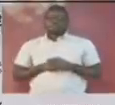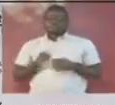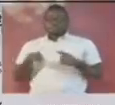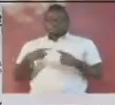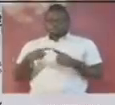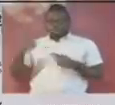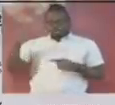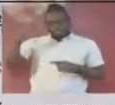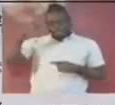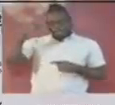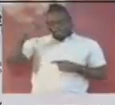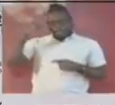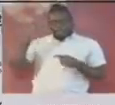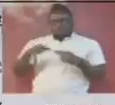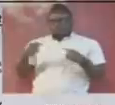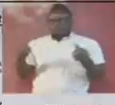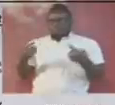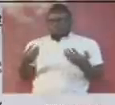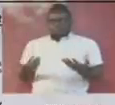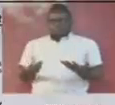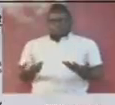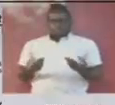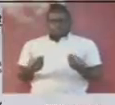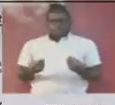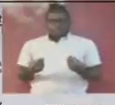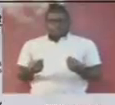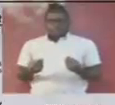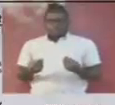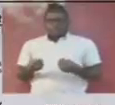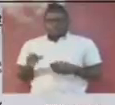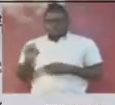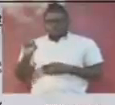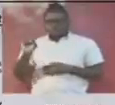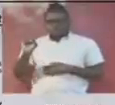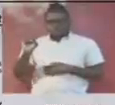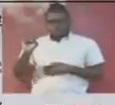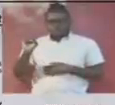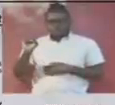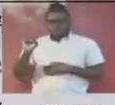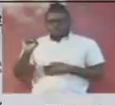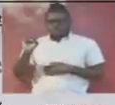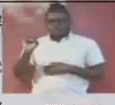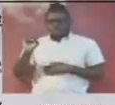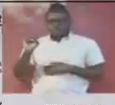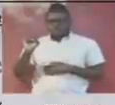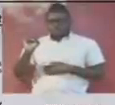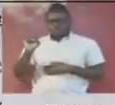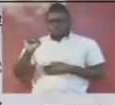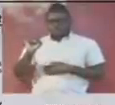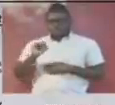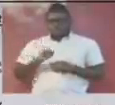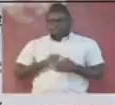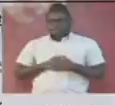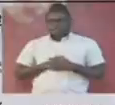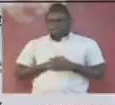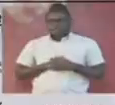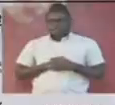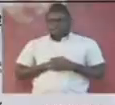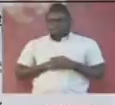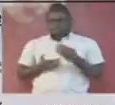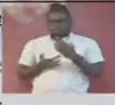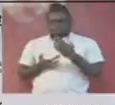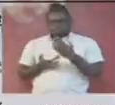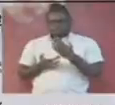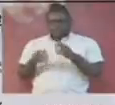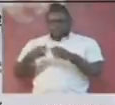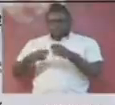about Hi, so I think we have a little technical difficulty there with Dr. Alexander. Her presentation is very critical, so we